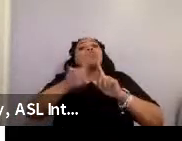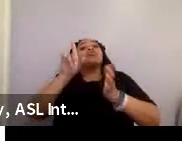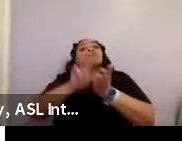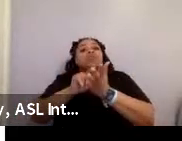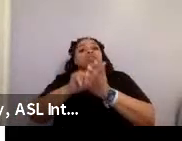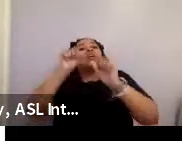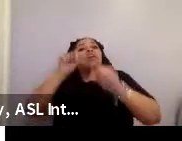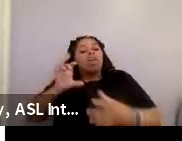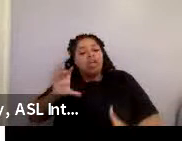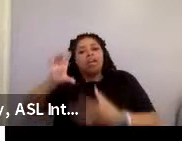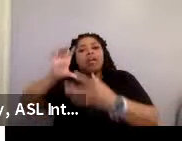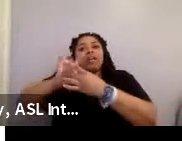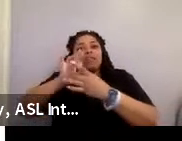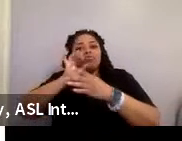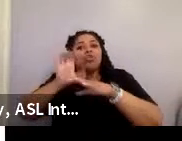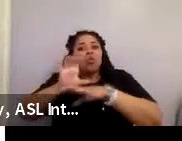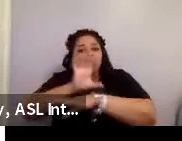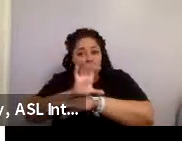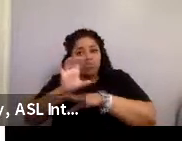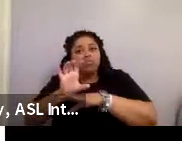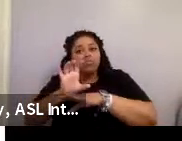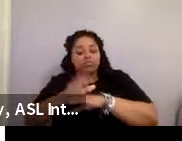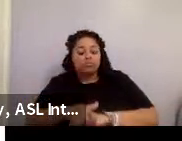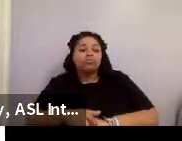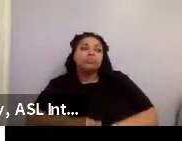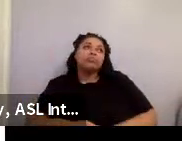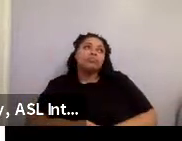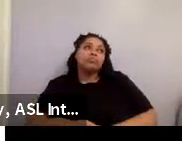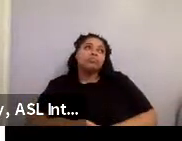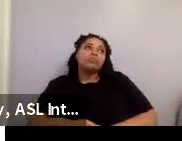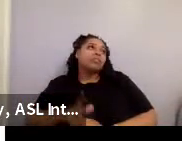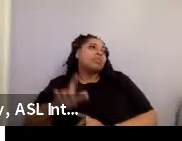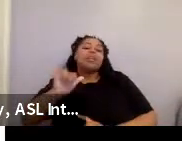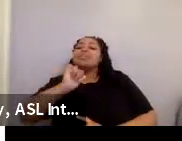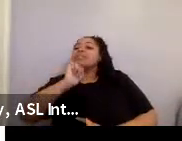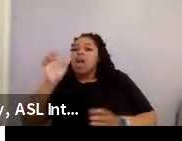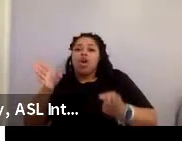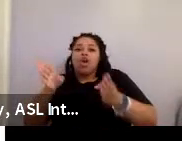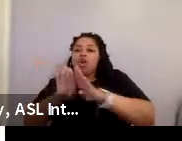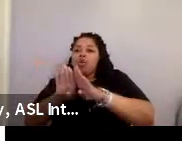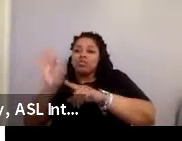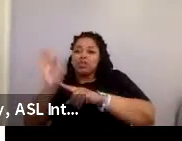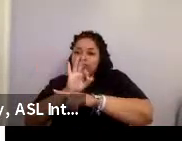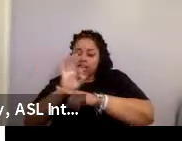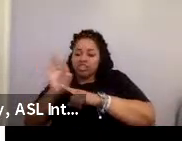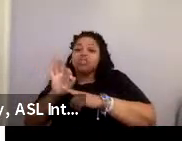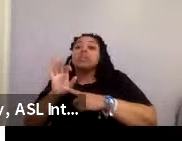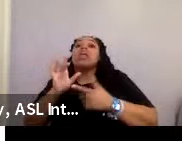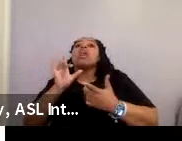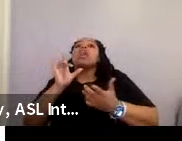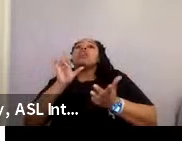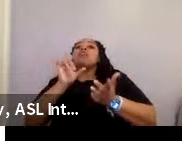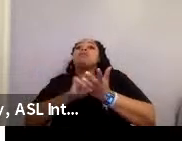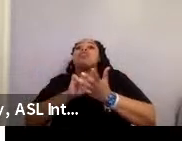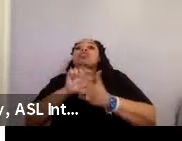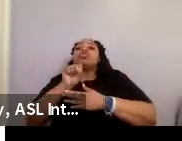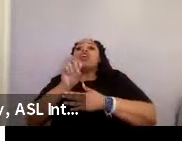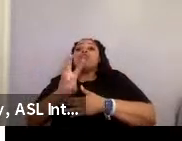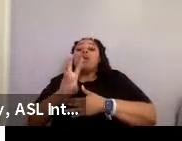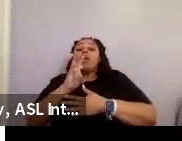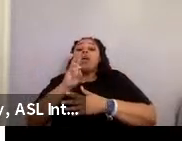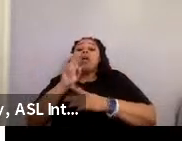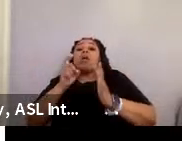is connected to a computer, which is not closed functionality. This printer software